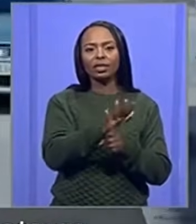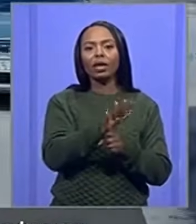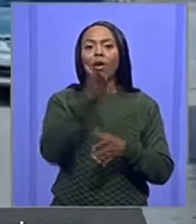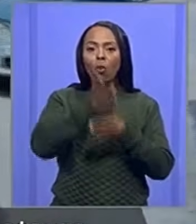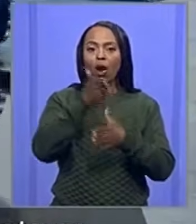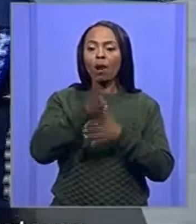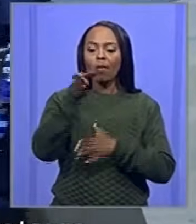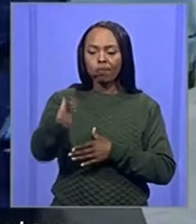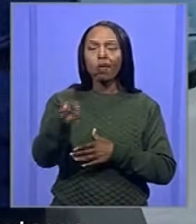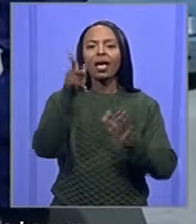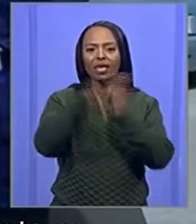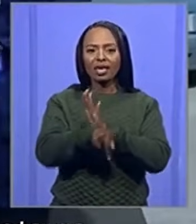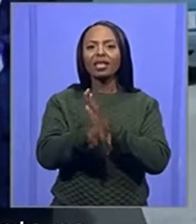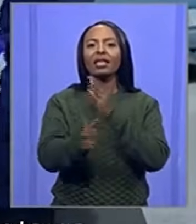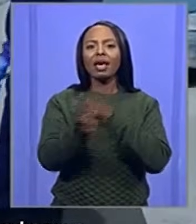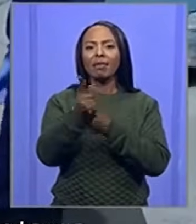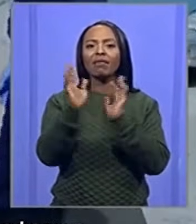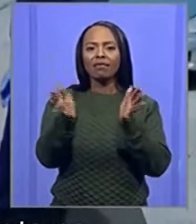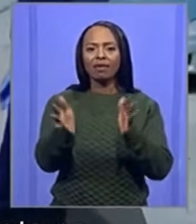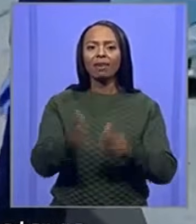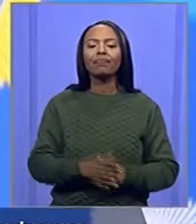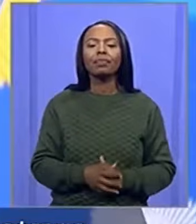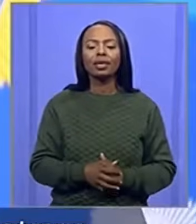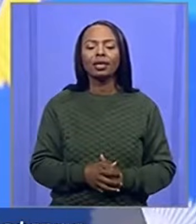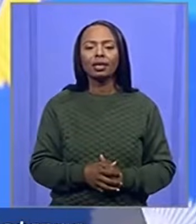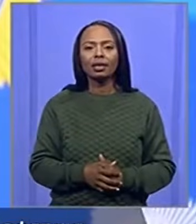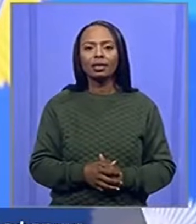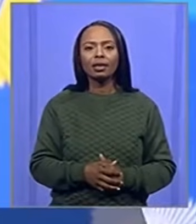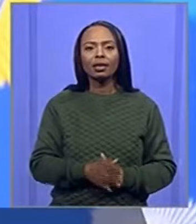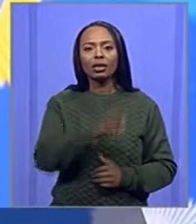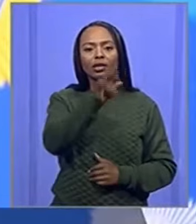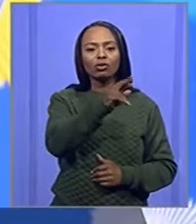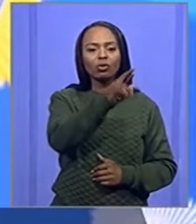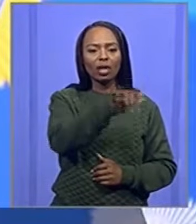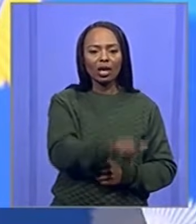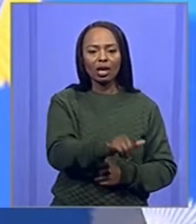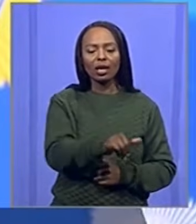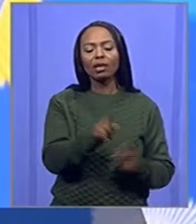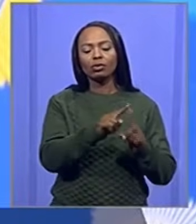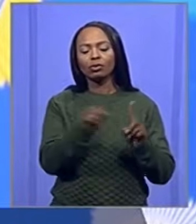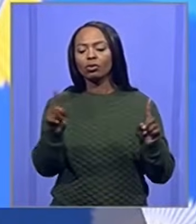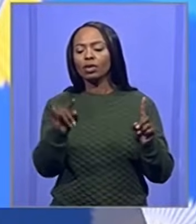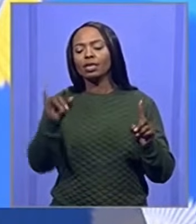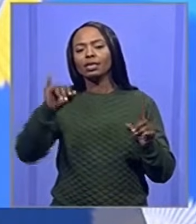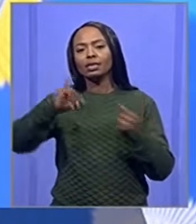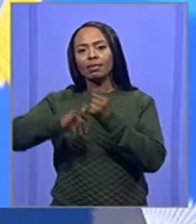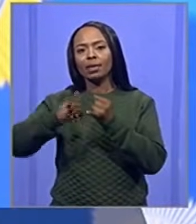Despite the overall drop in the country's murder rate between July and September this year,